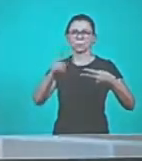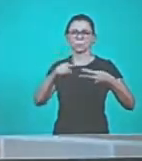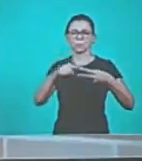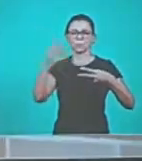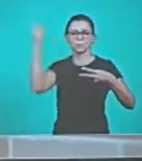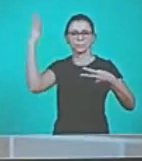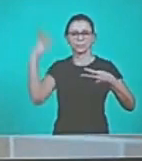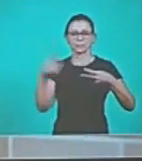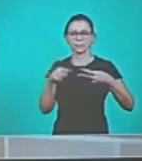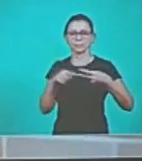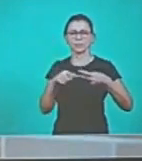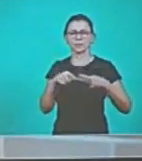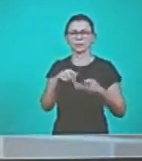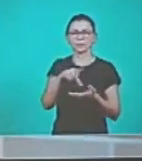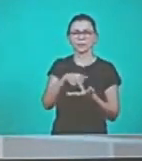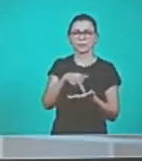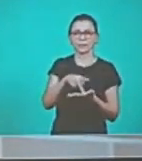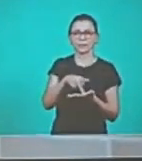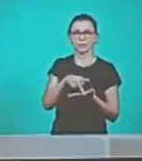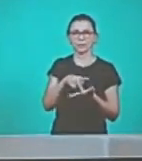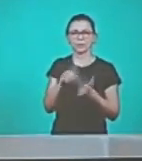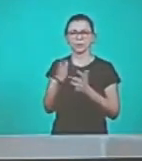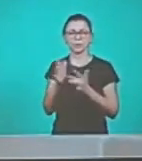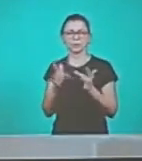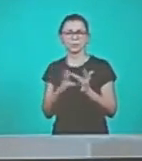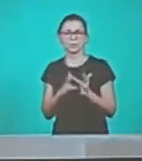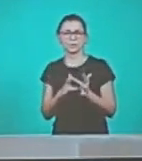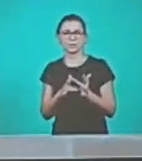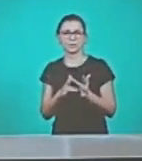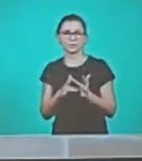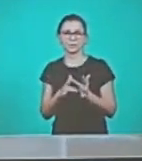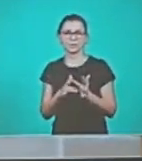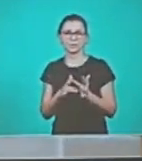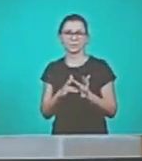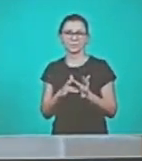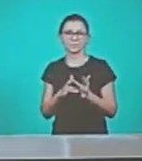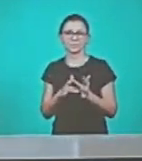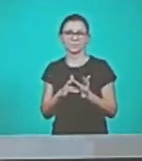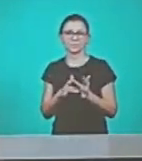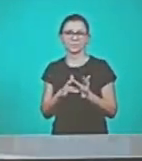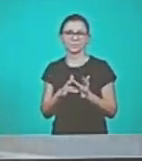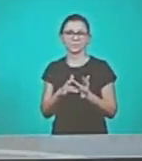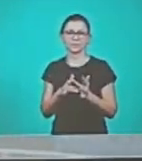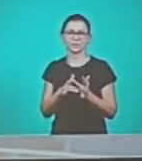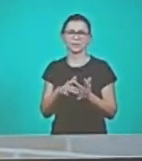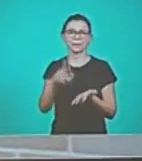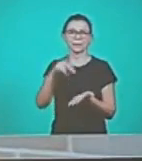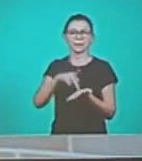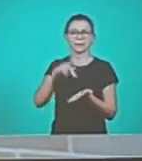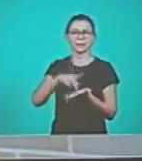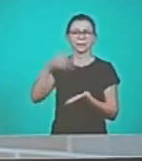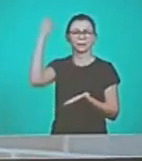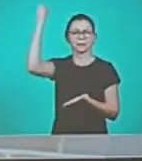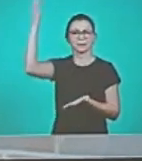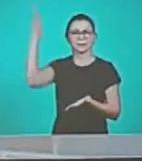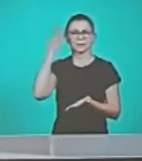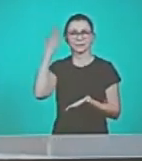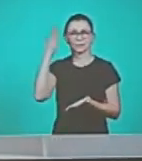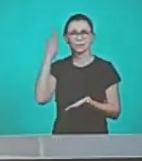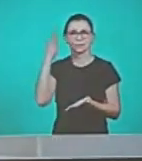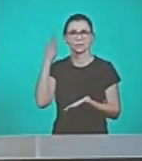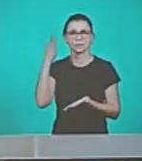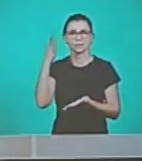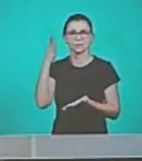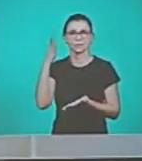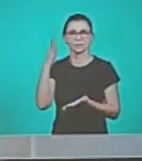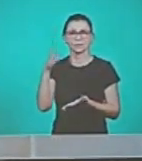which is revelation, and truth is the truth of revelation. Our only concern is this.